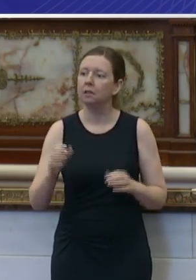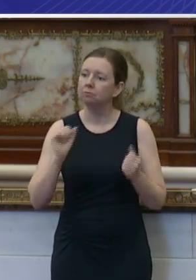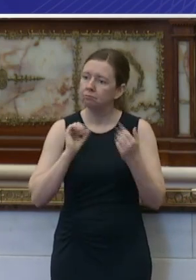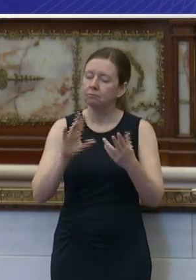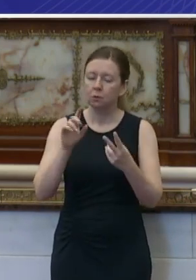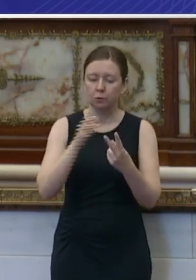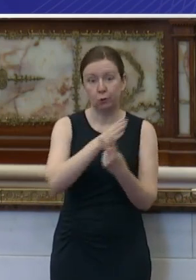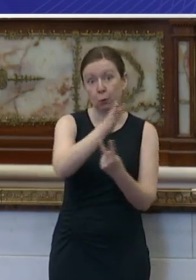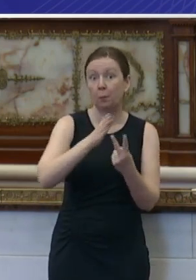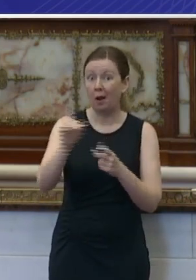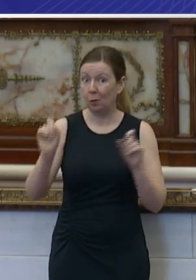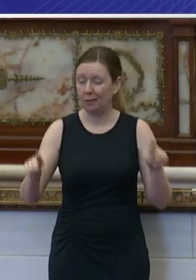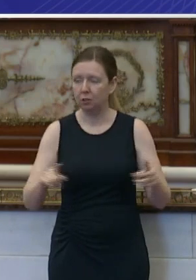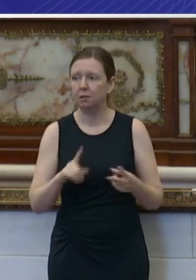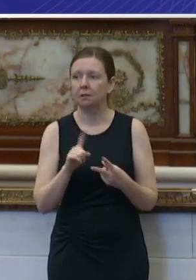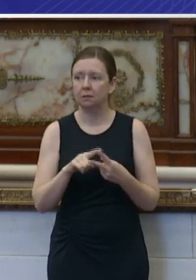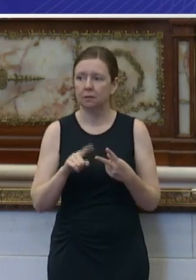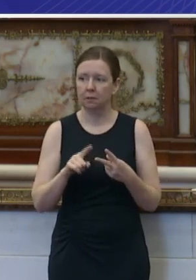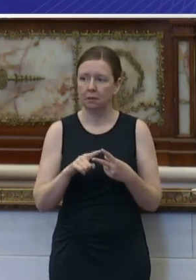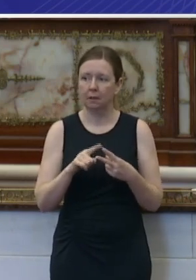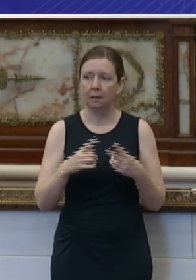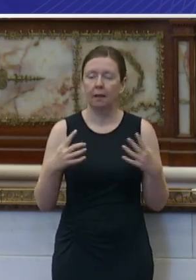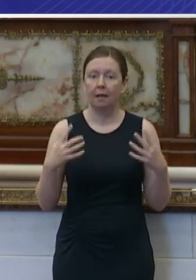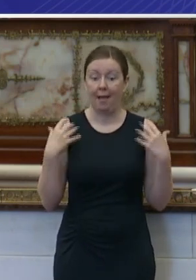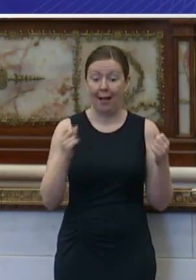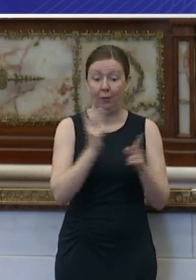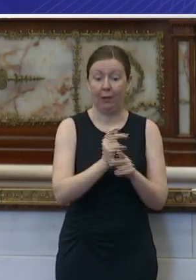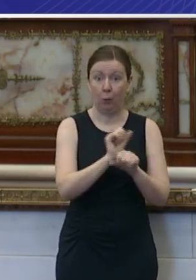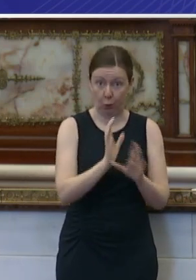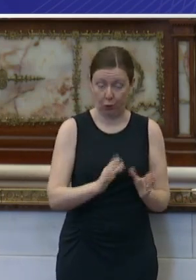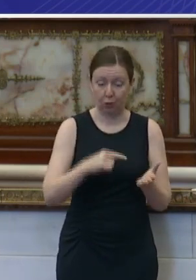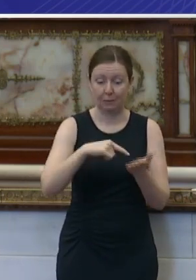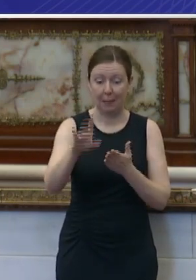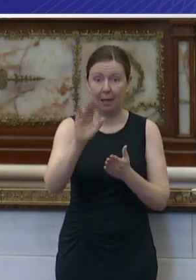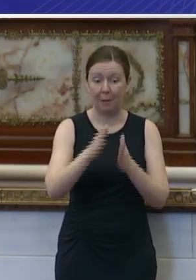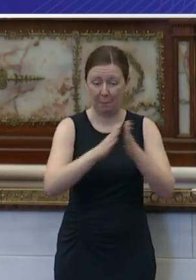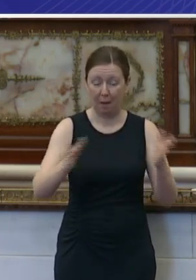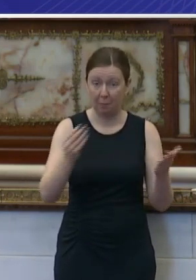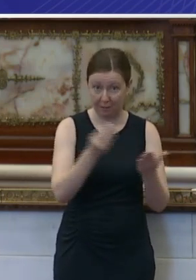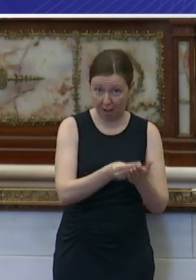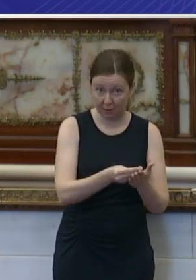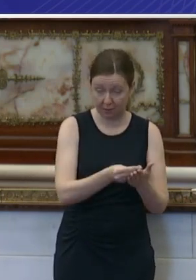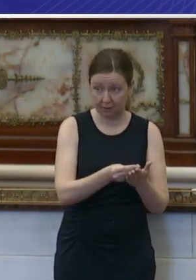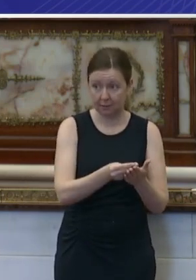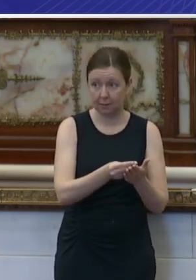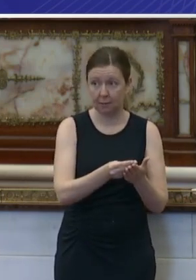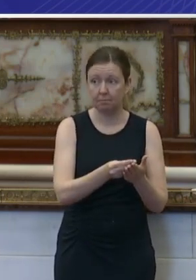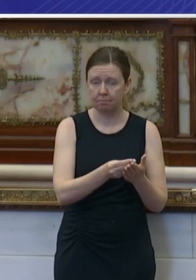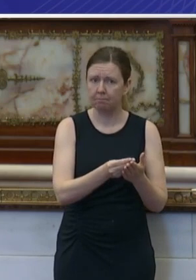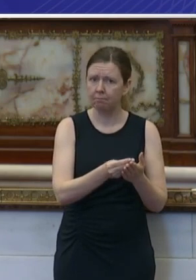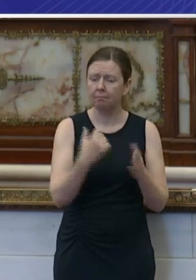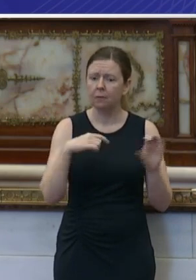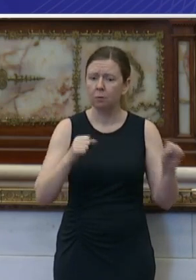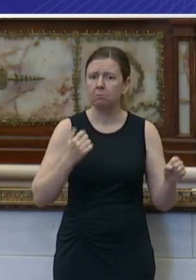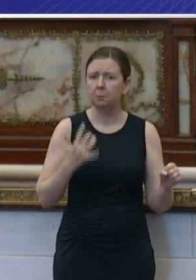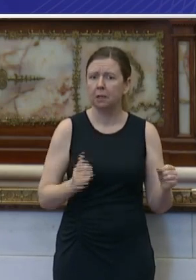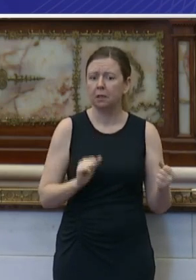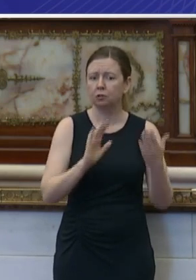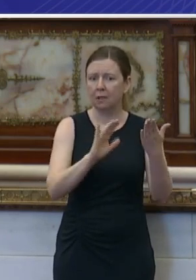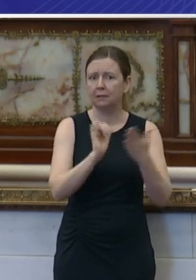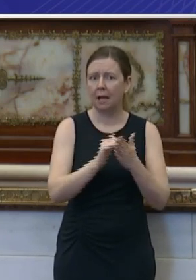two-part question, the health care workers who are paid by public funds, we can likely address that